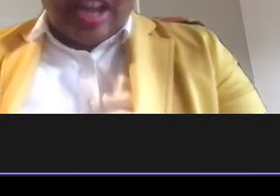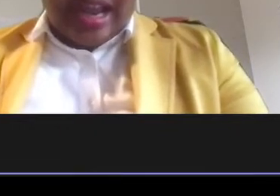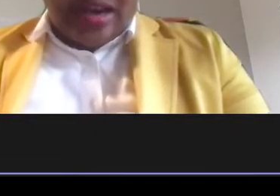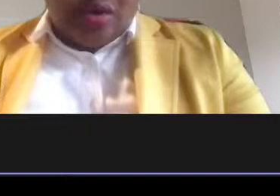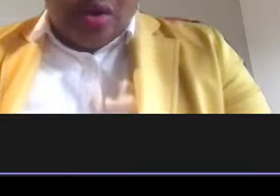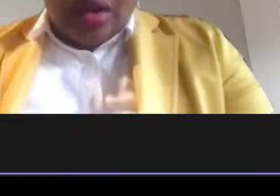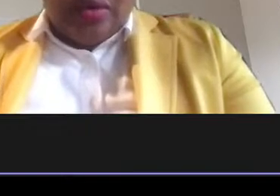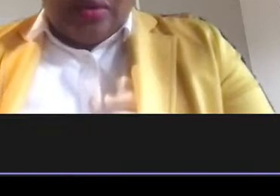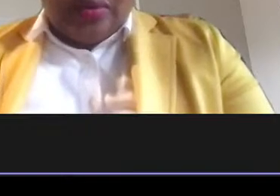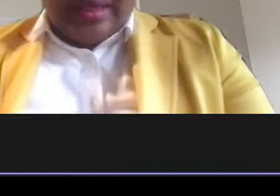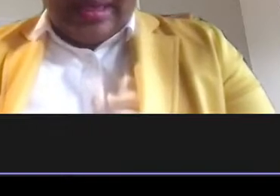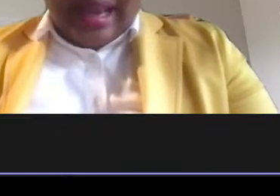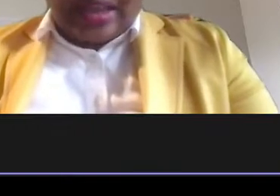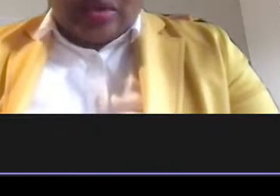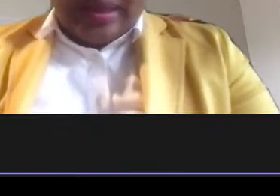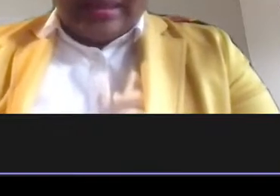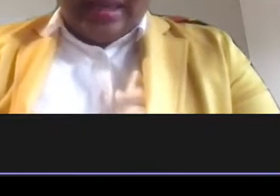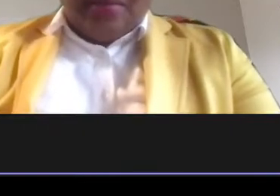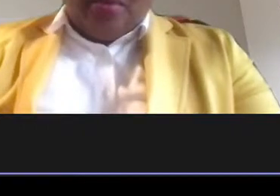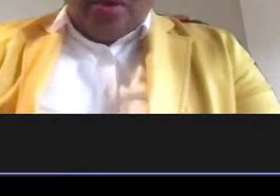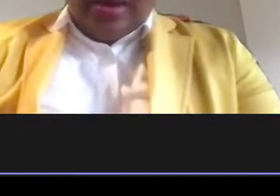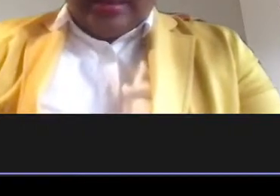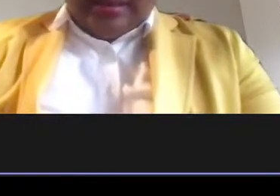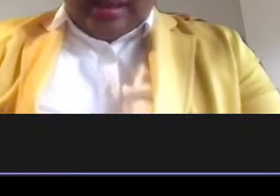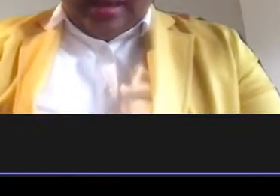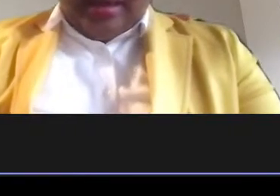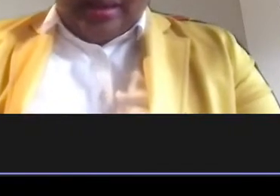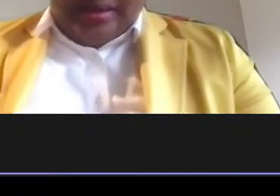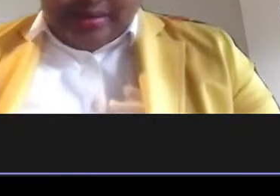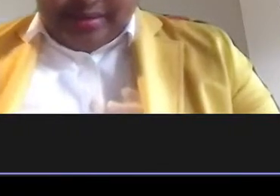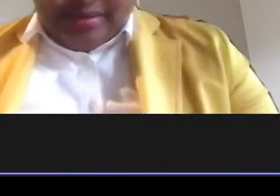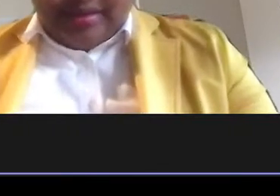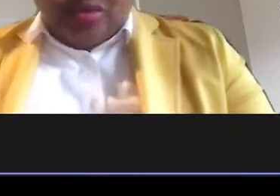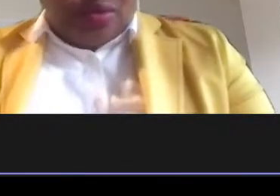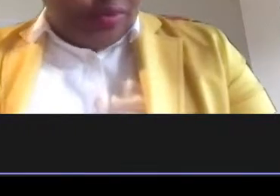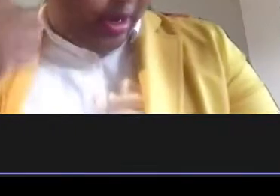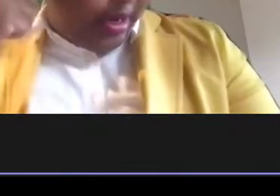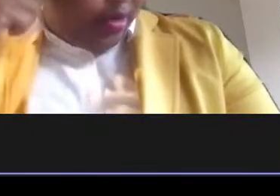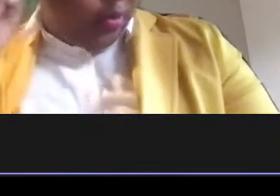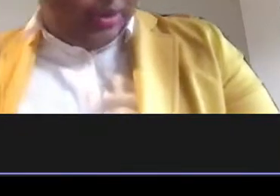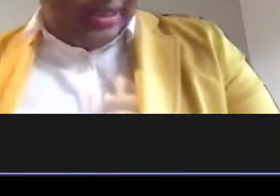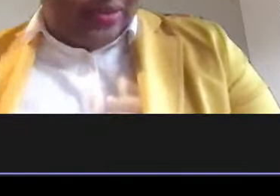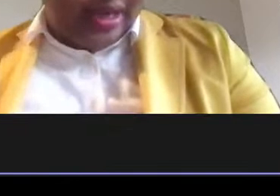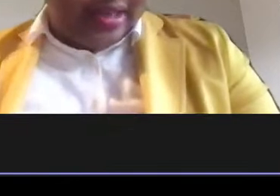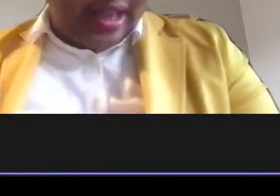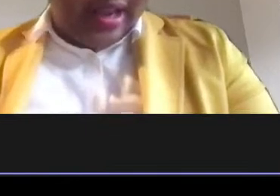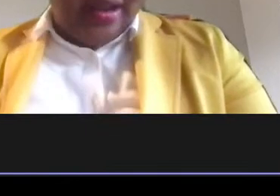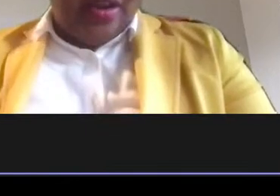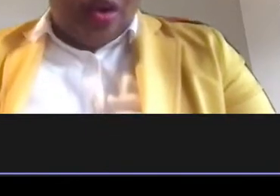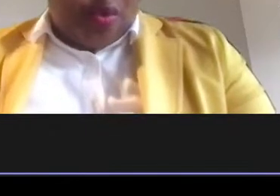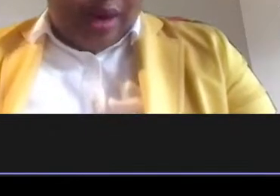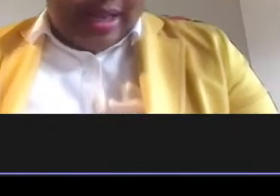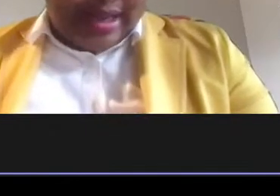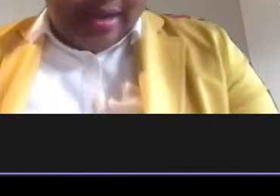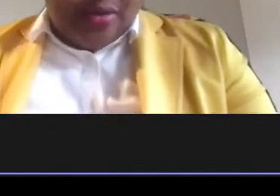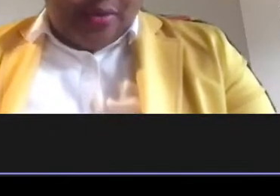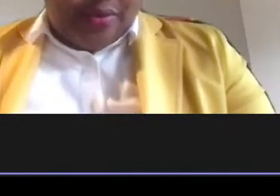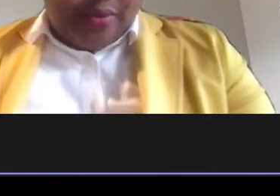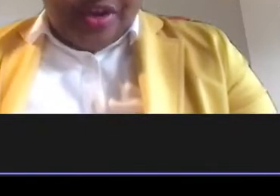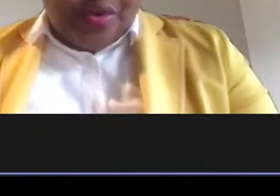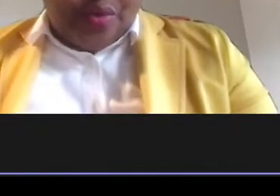lubuye kanjalo lungenaso isimo sizo lokusizwa ngenxa